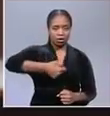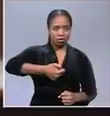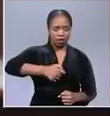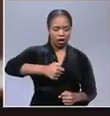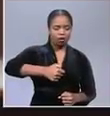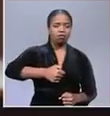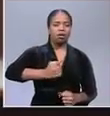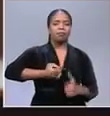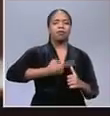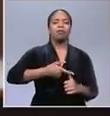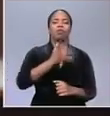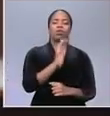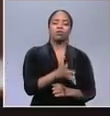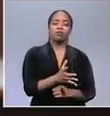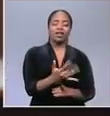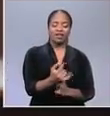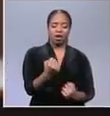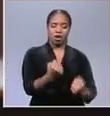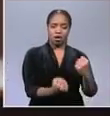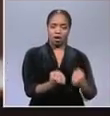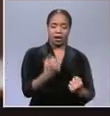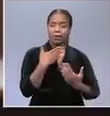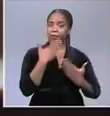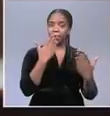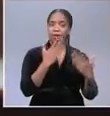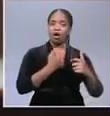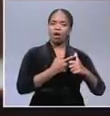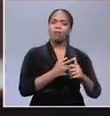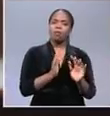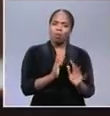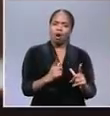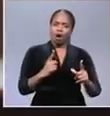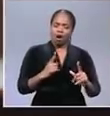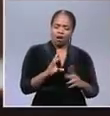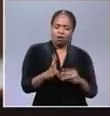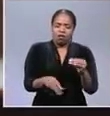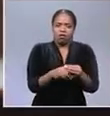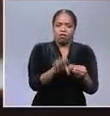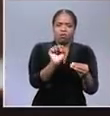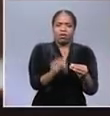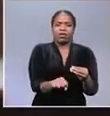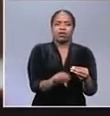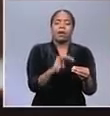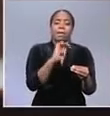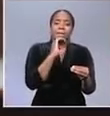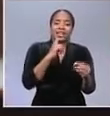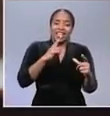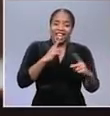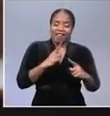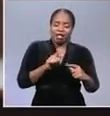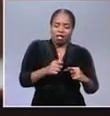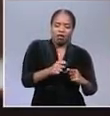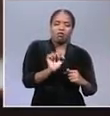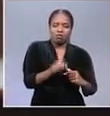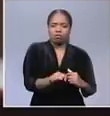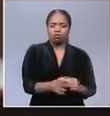with. If a vehicle does not have a standard alarm, we'll offer one as an accessory, which will go off if the lock is tampered